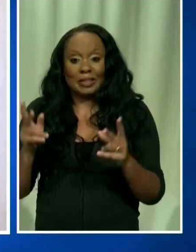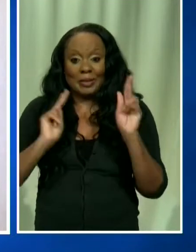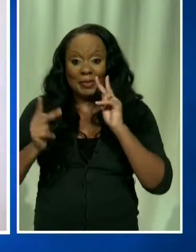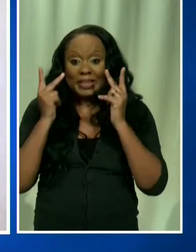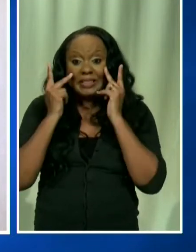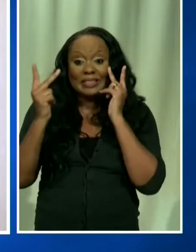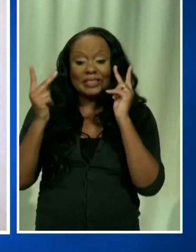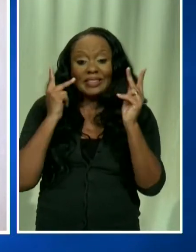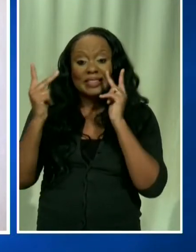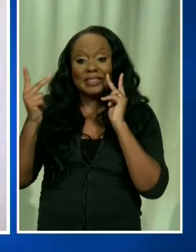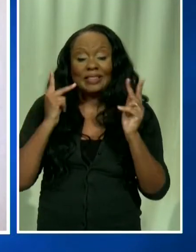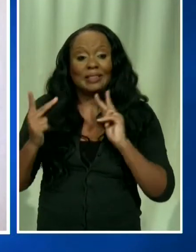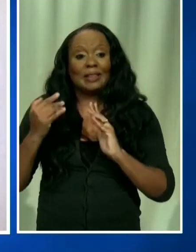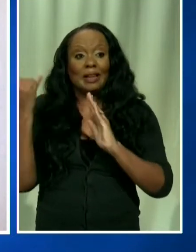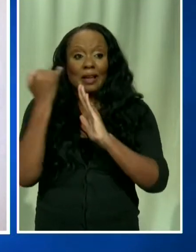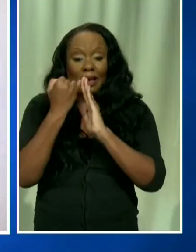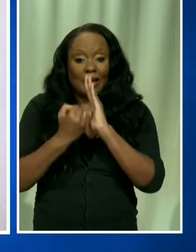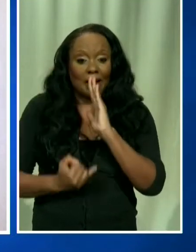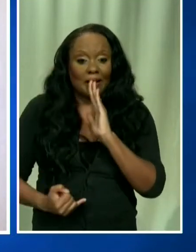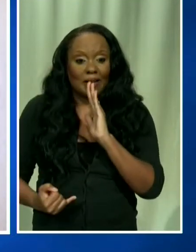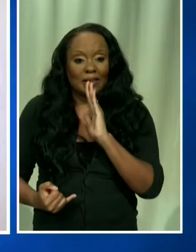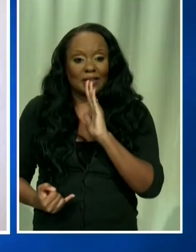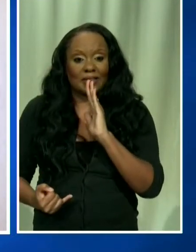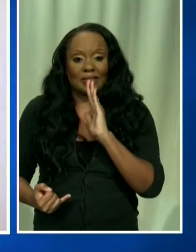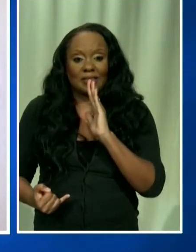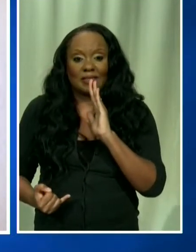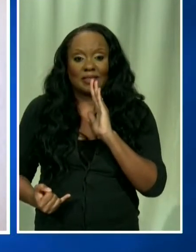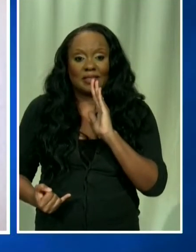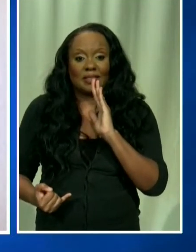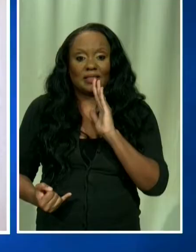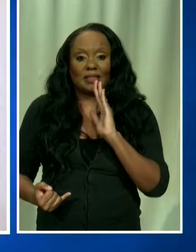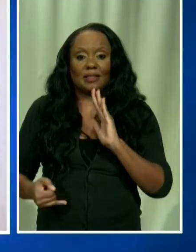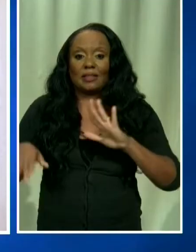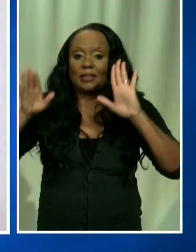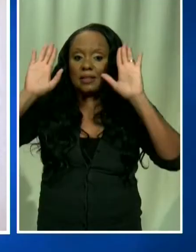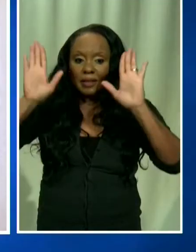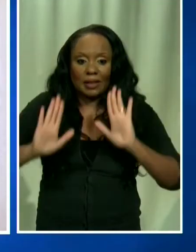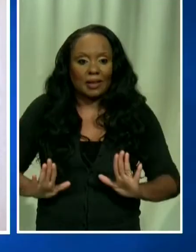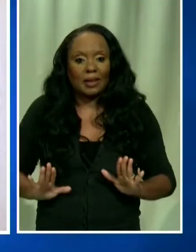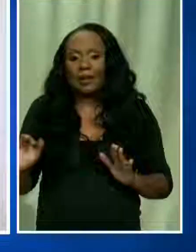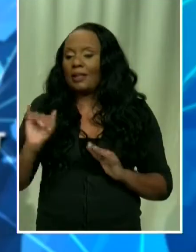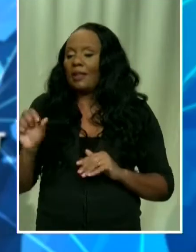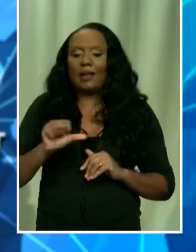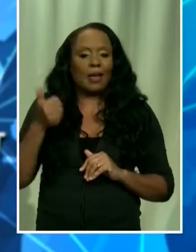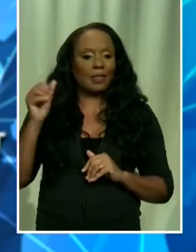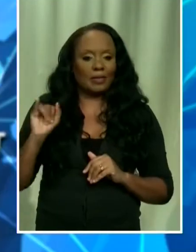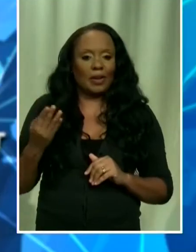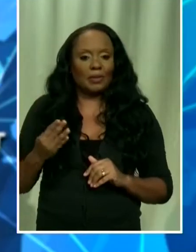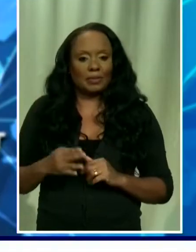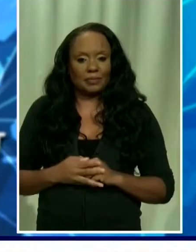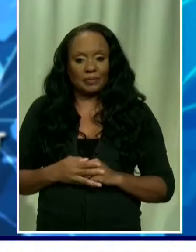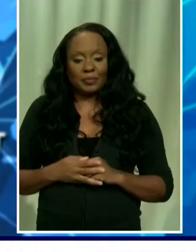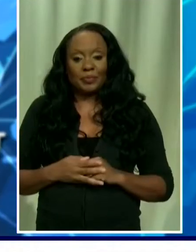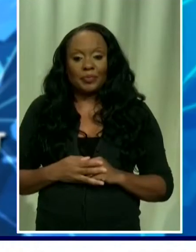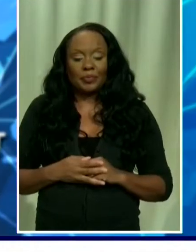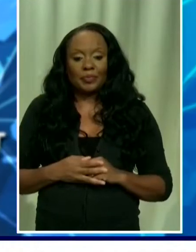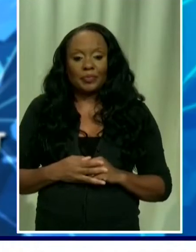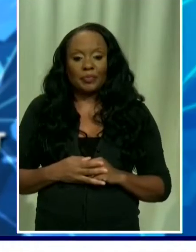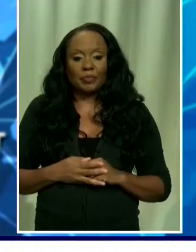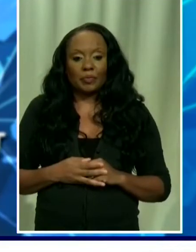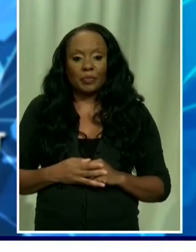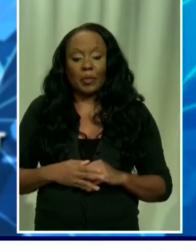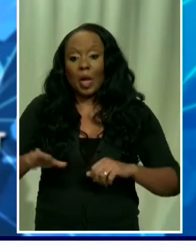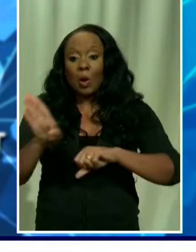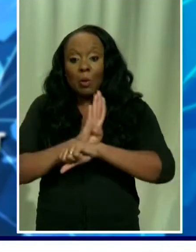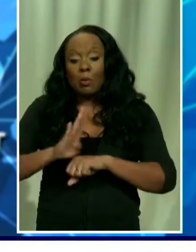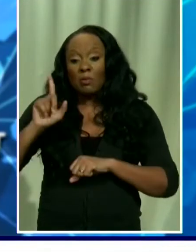that art is, you know, great, just like any other career. There's a suggestion Barbados needs to